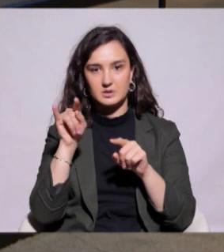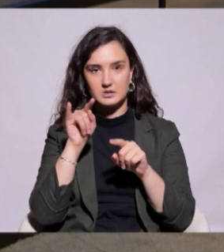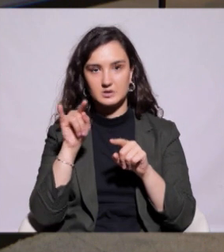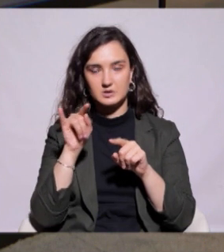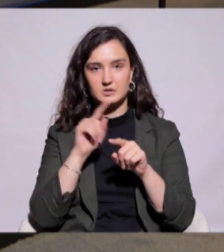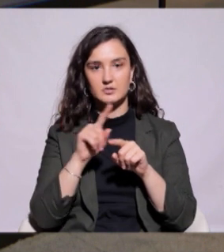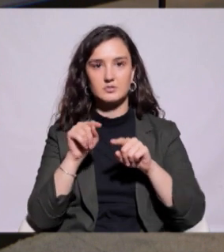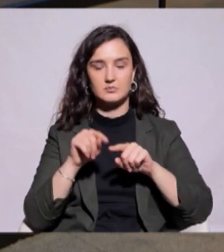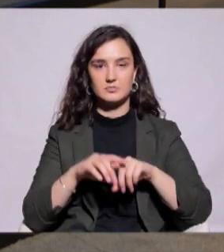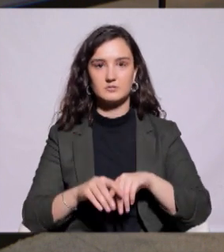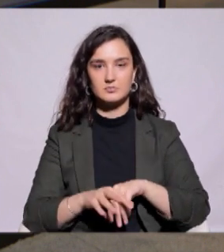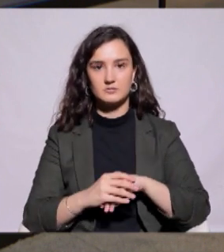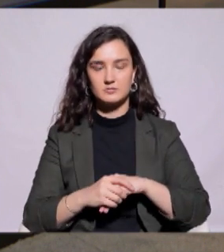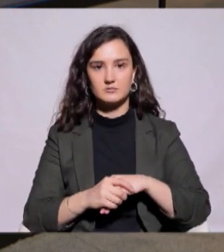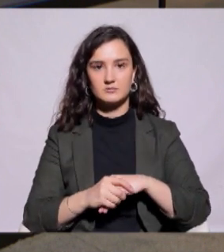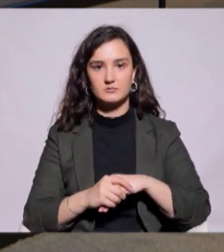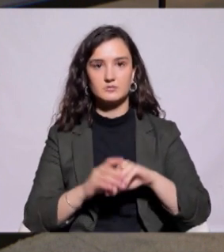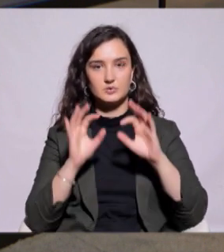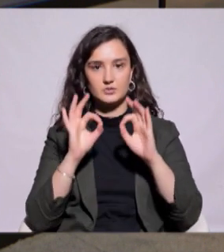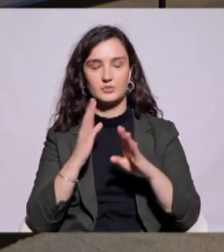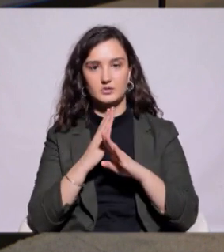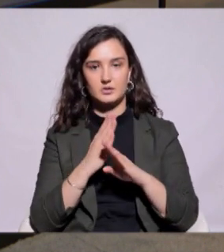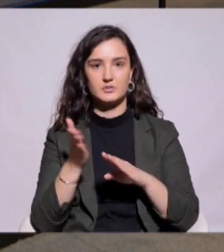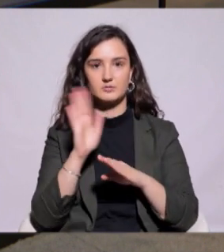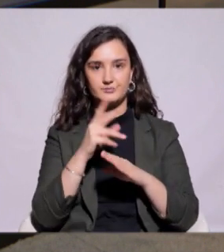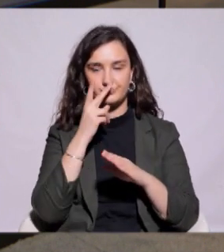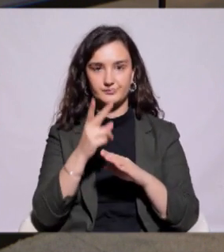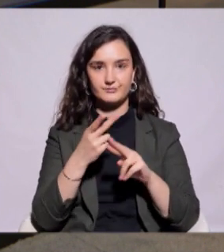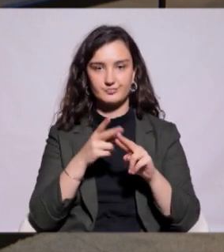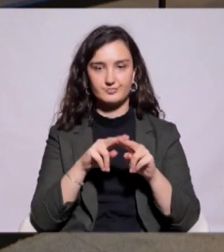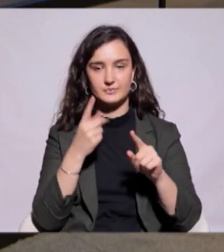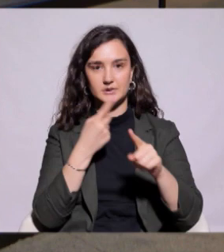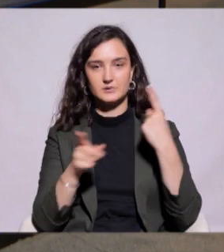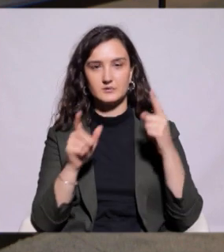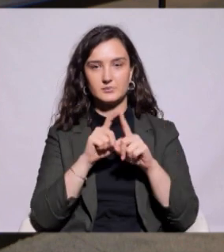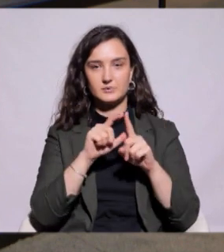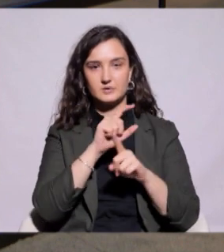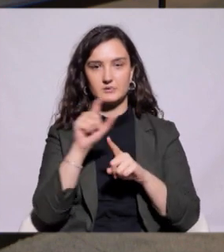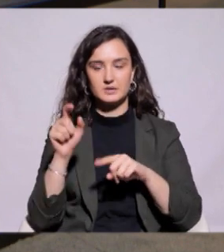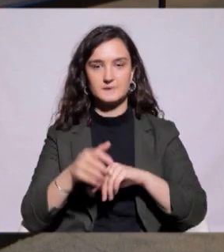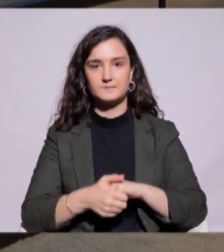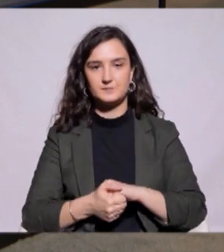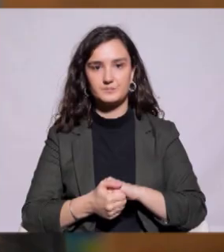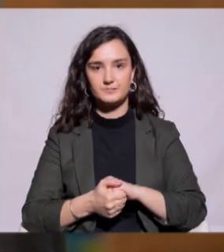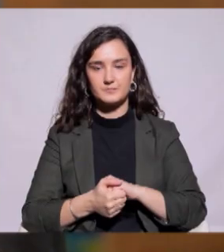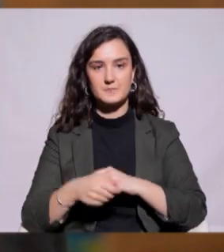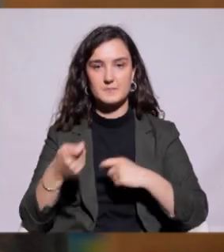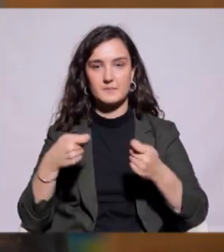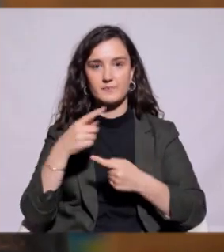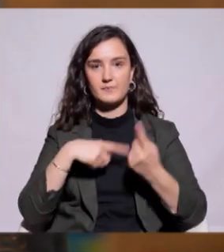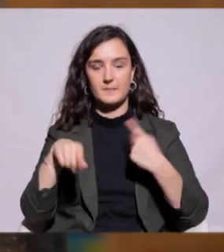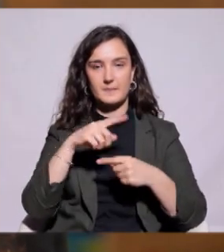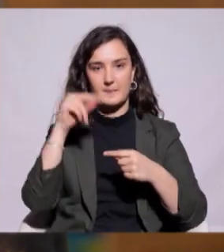or spacecraft. You are absolutely right. Let's have a look at another definition. The business